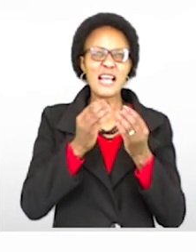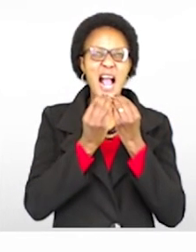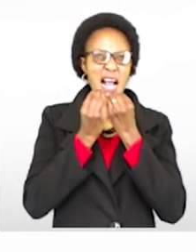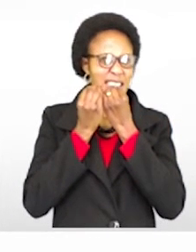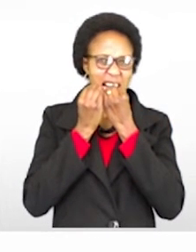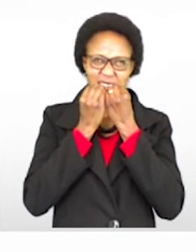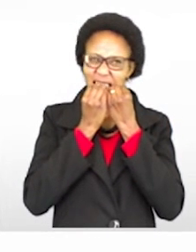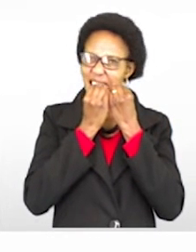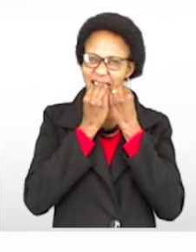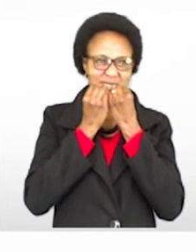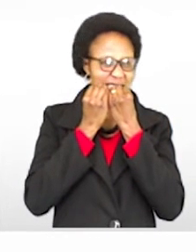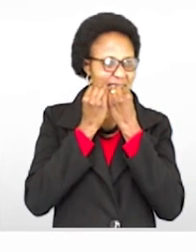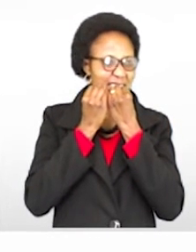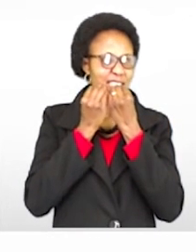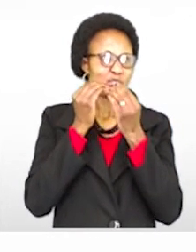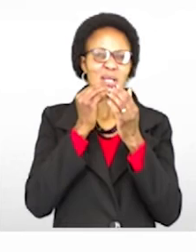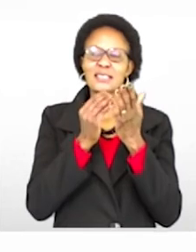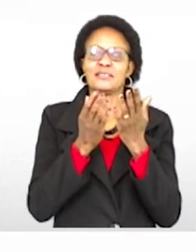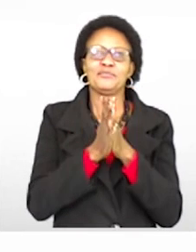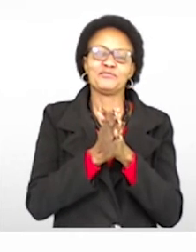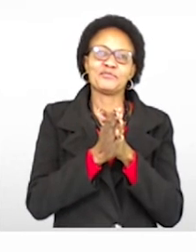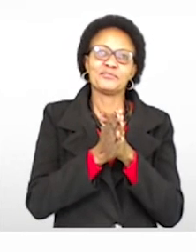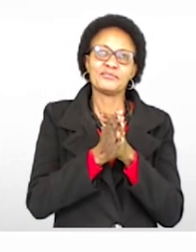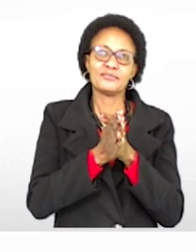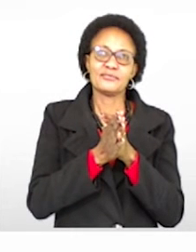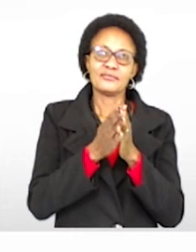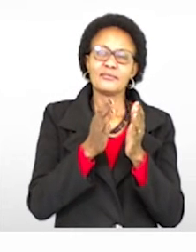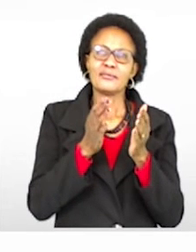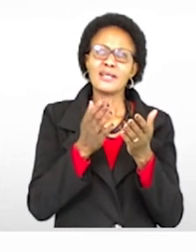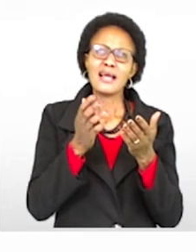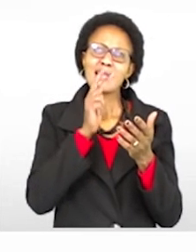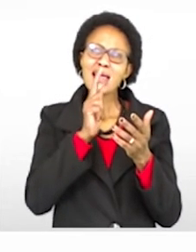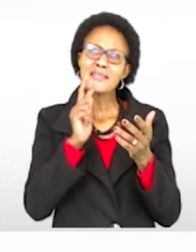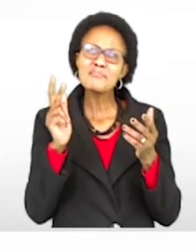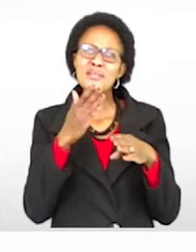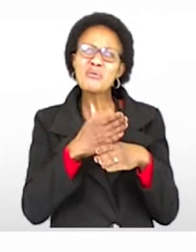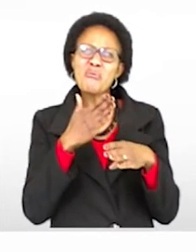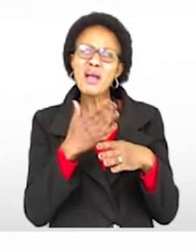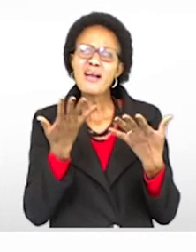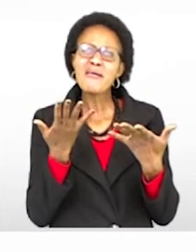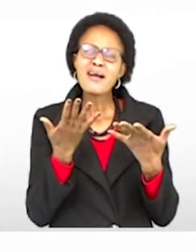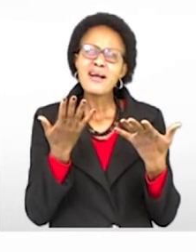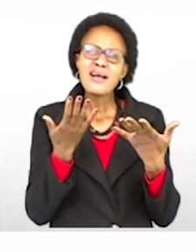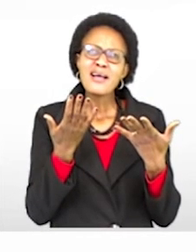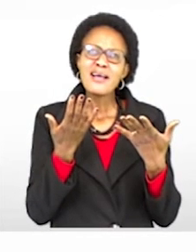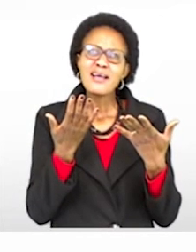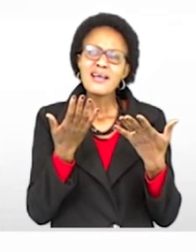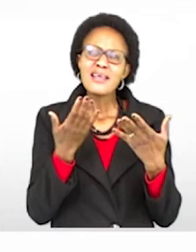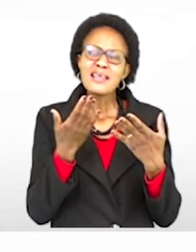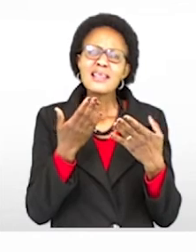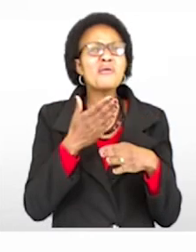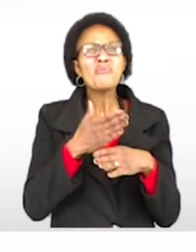donuts, maybe there are some buns. Now, this person probably works at a bakery, and a bakery